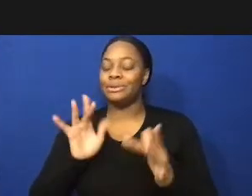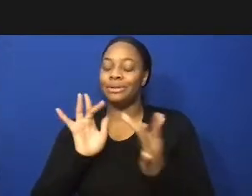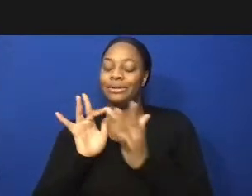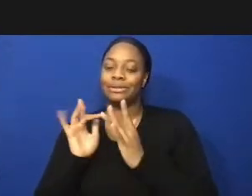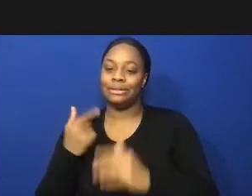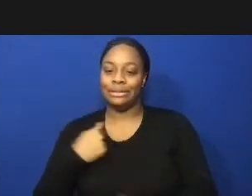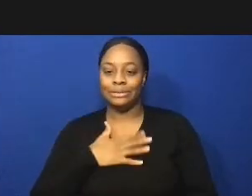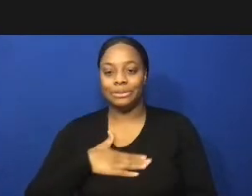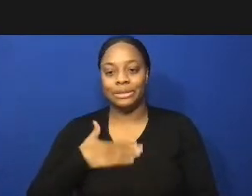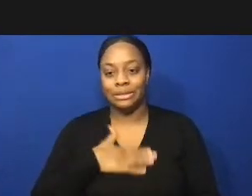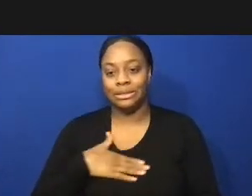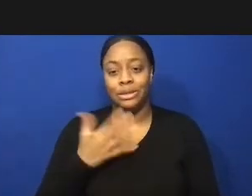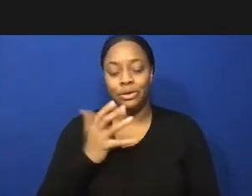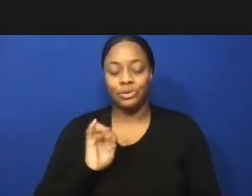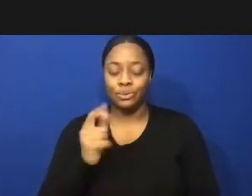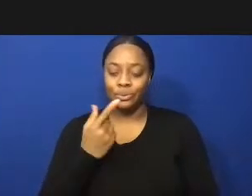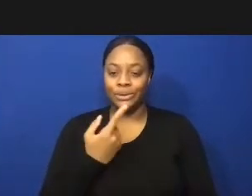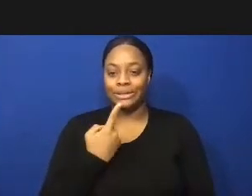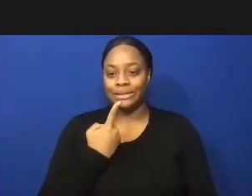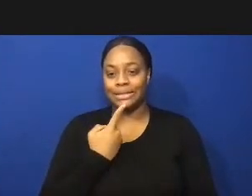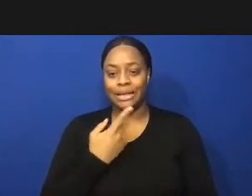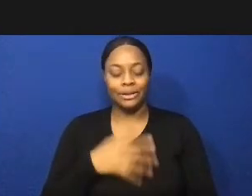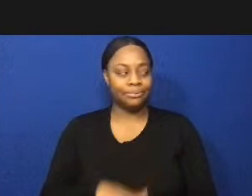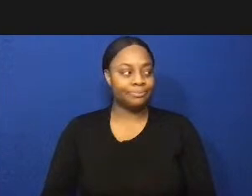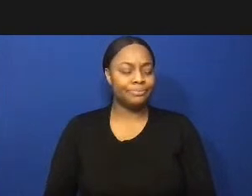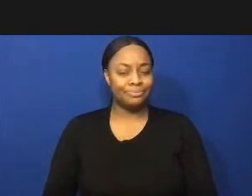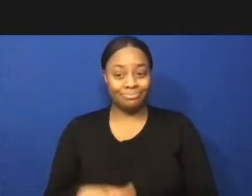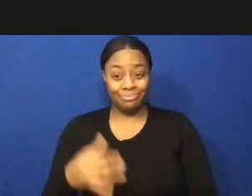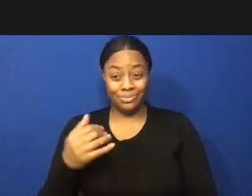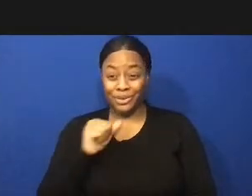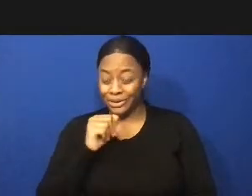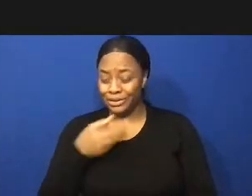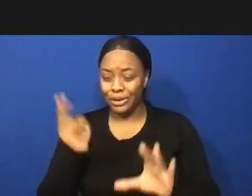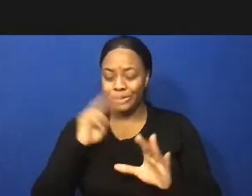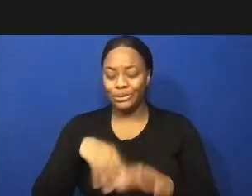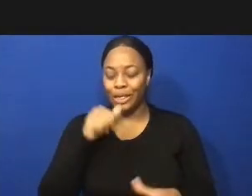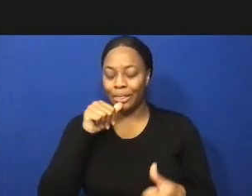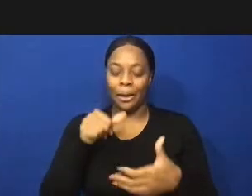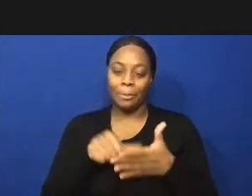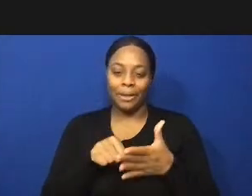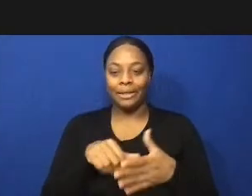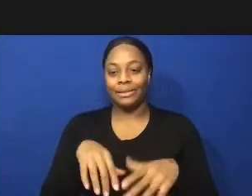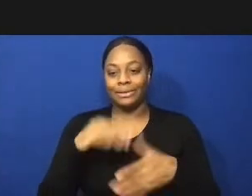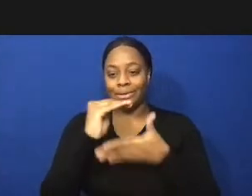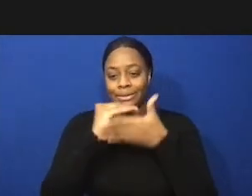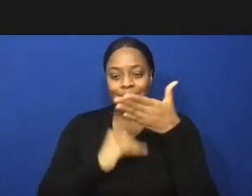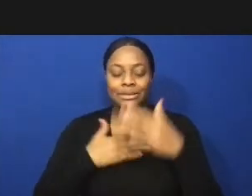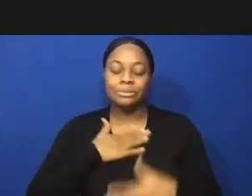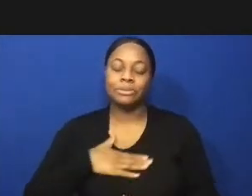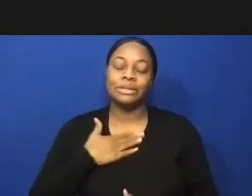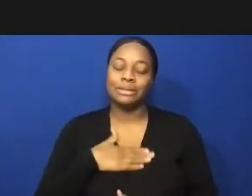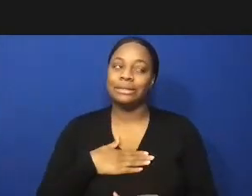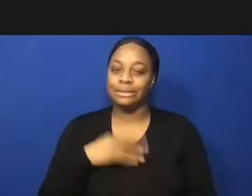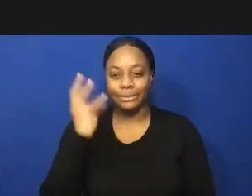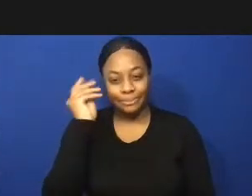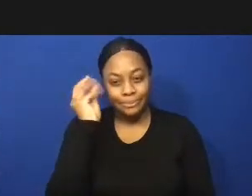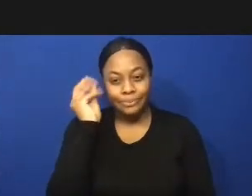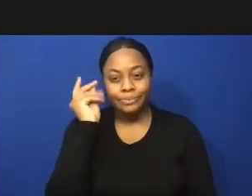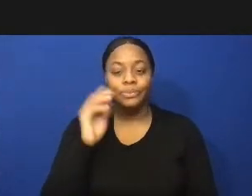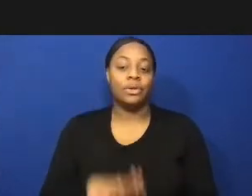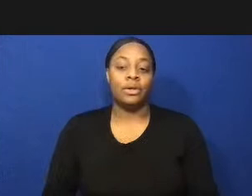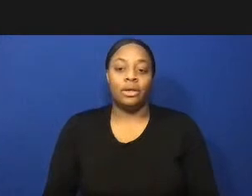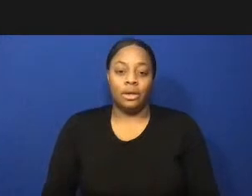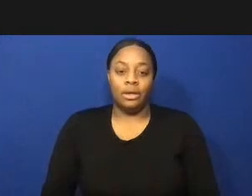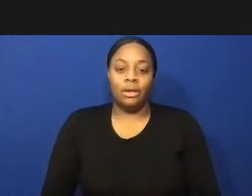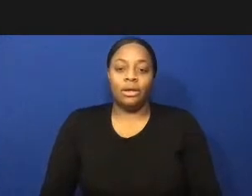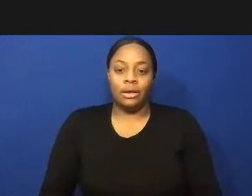us. I want to also say, if you haven't joined our mailing list, please do consider. And we